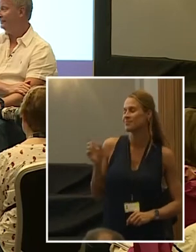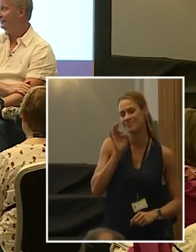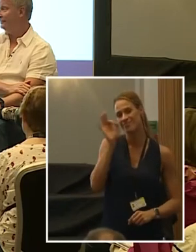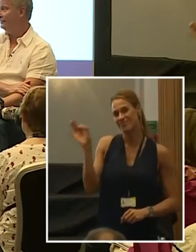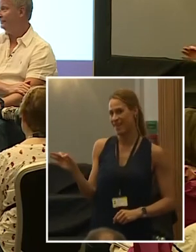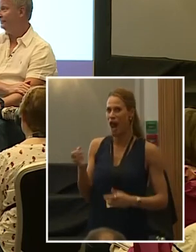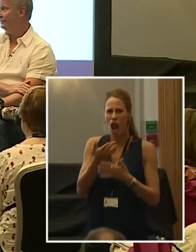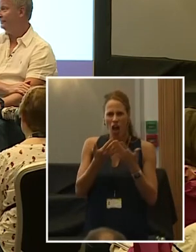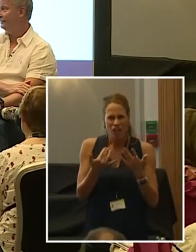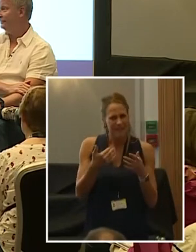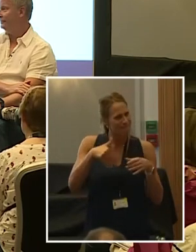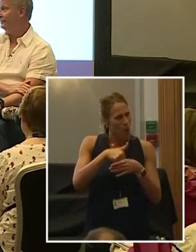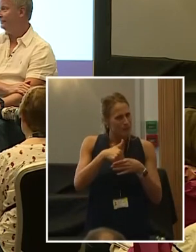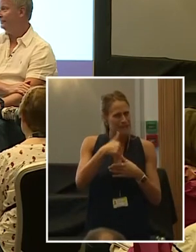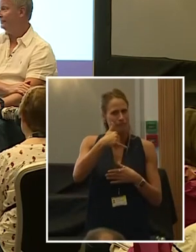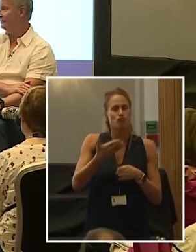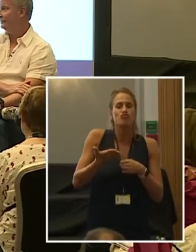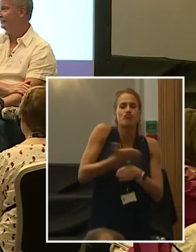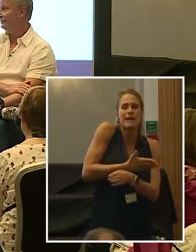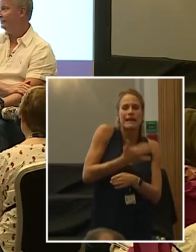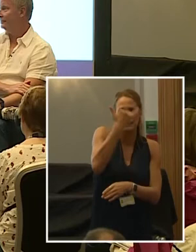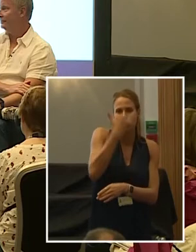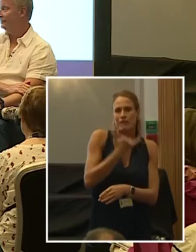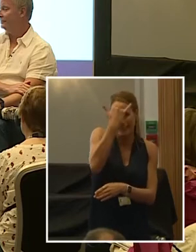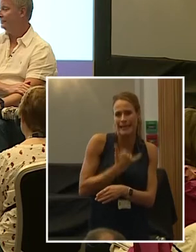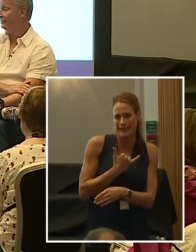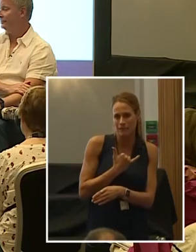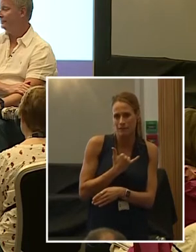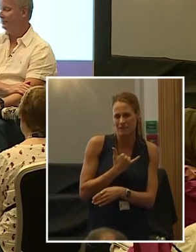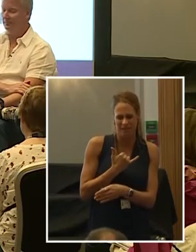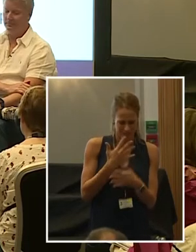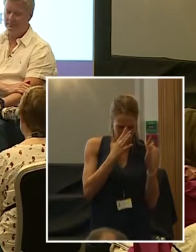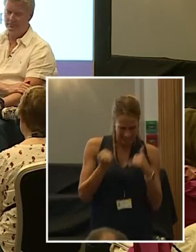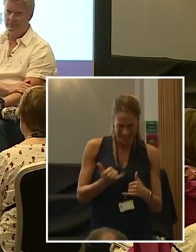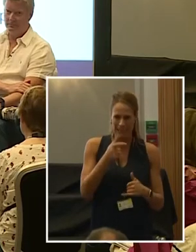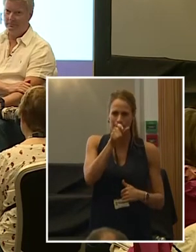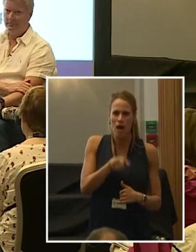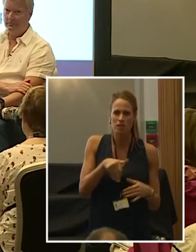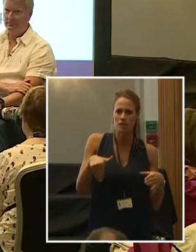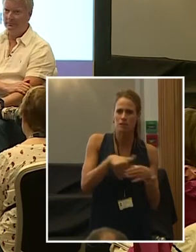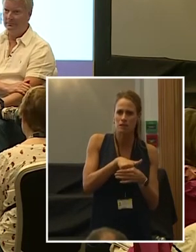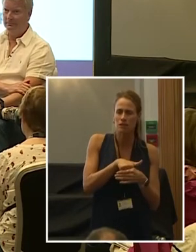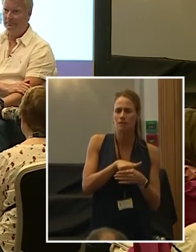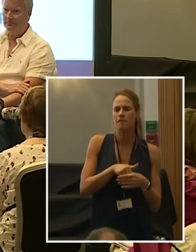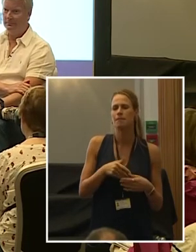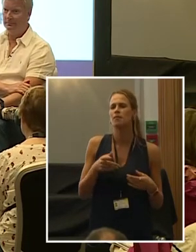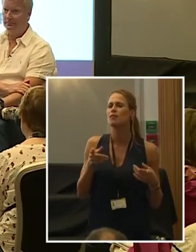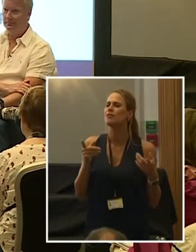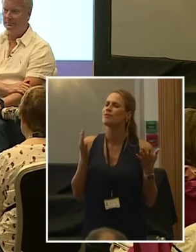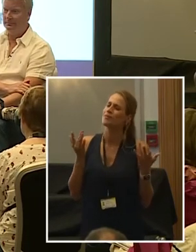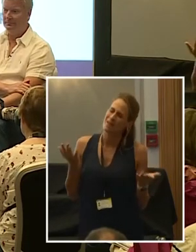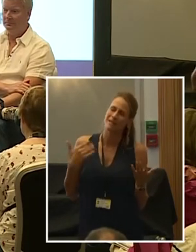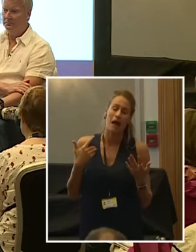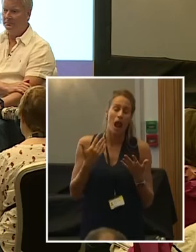in screening. How do you manage that for patients? Can you do anything to try and make that process a bit easier? So there's a lot of